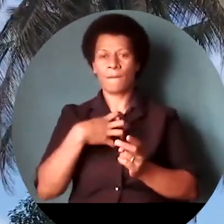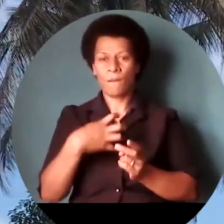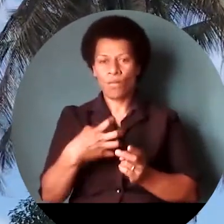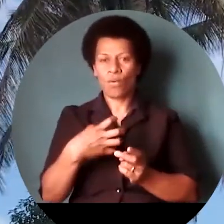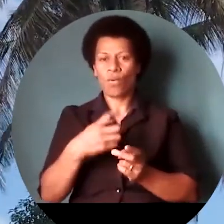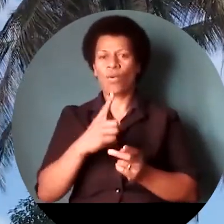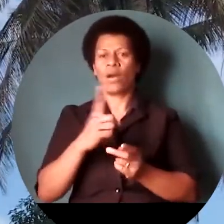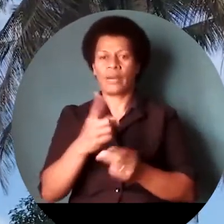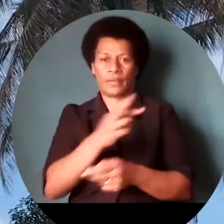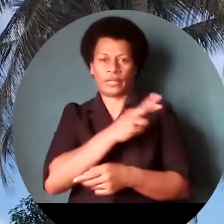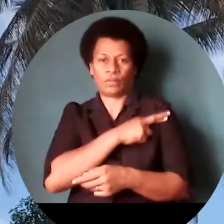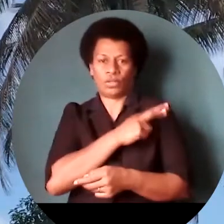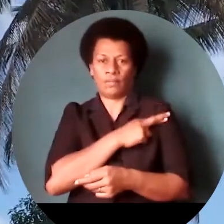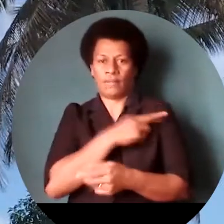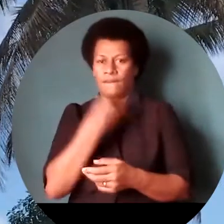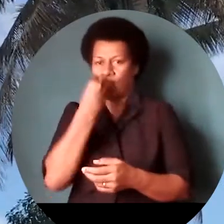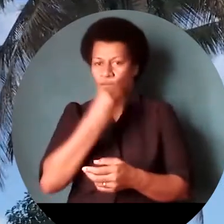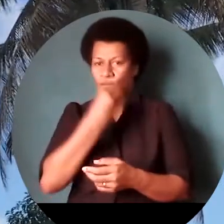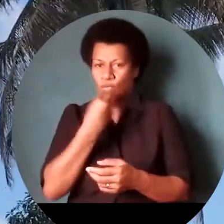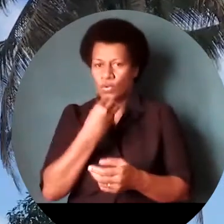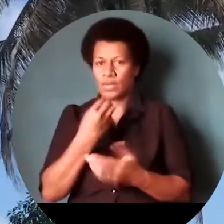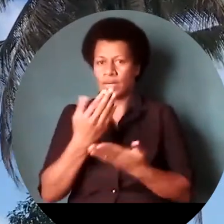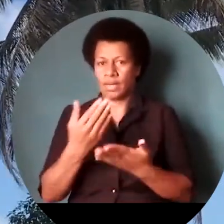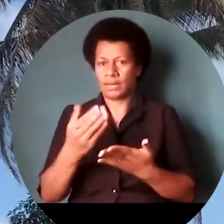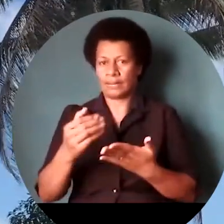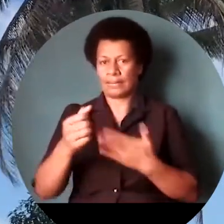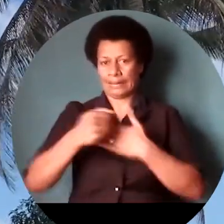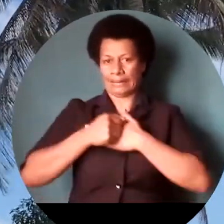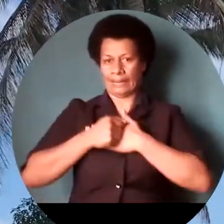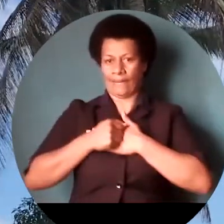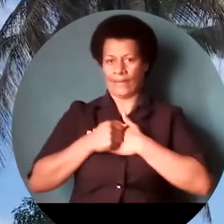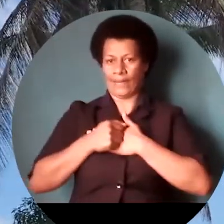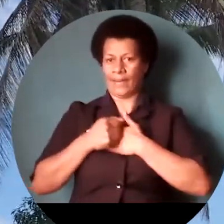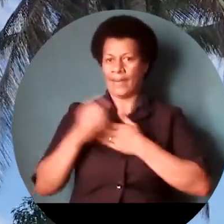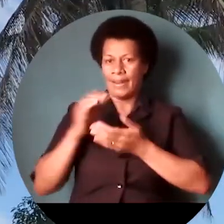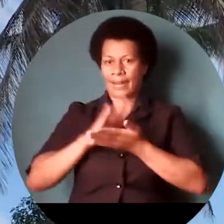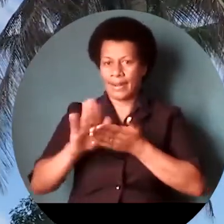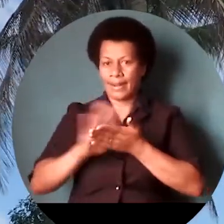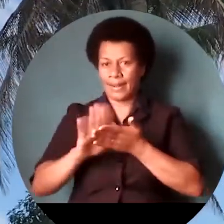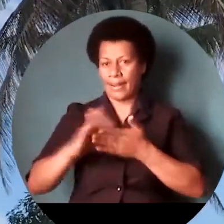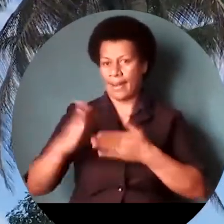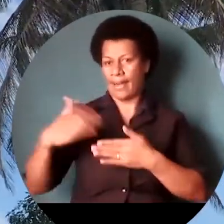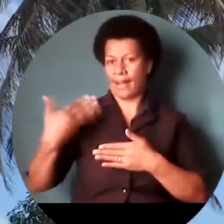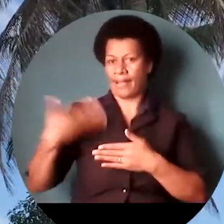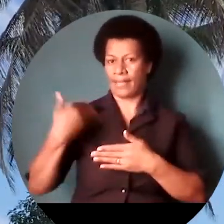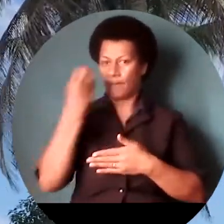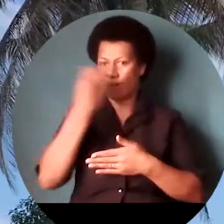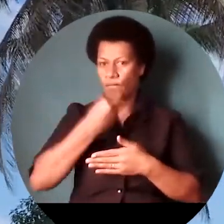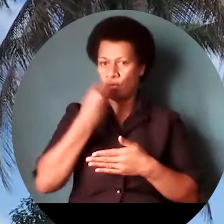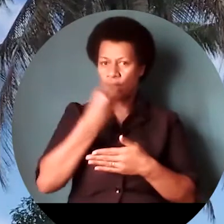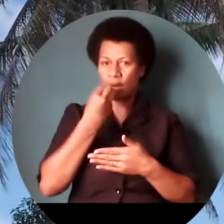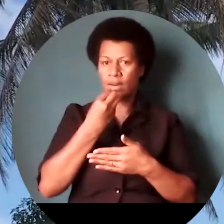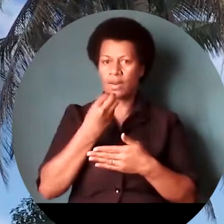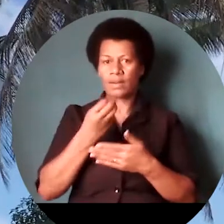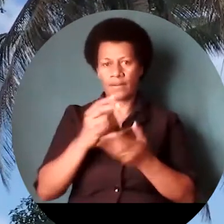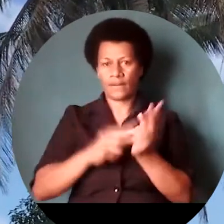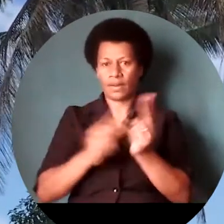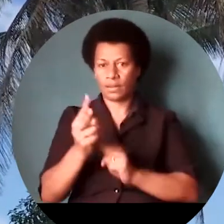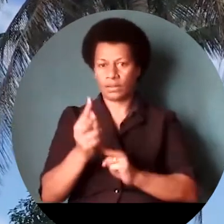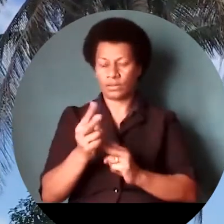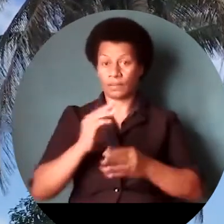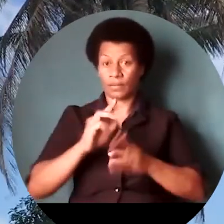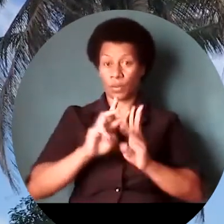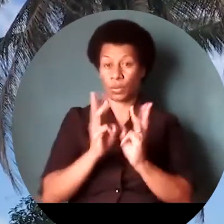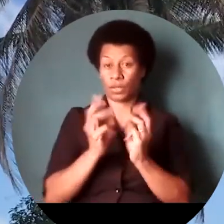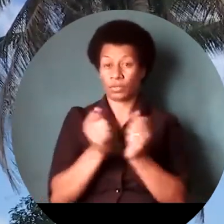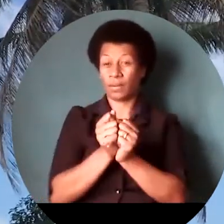more self-sustainable, because this little effort is important for enhancing health in the